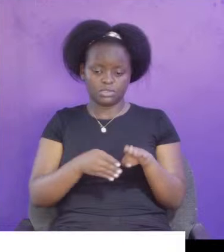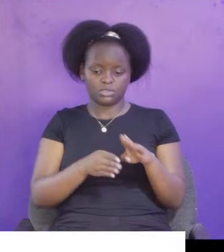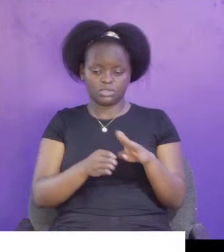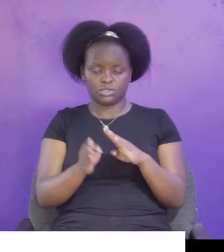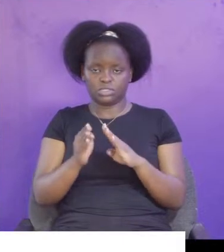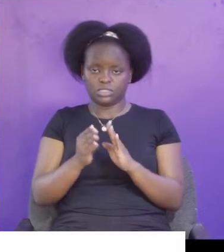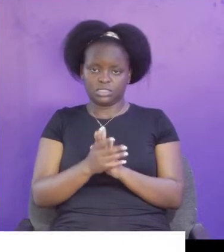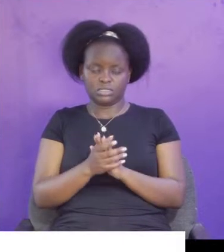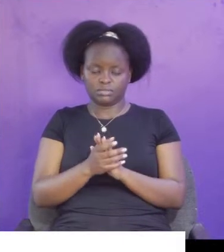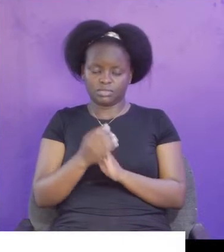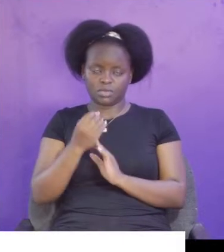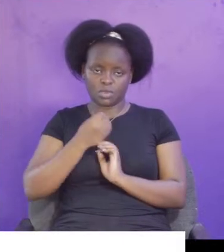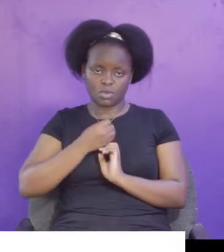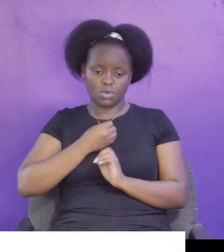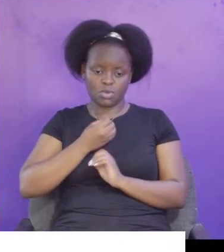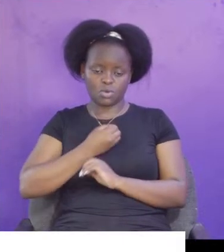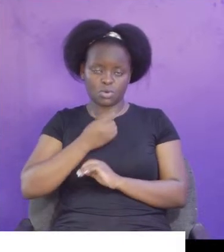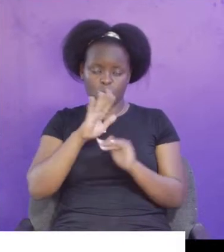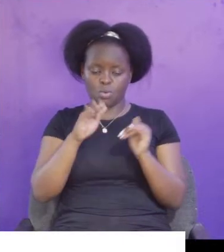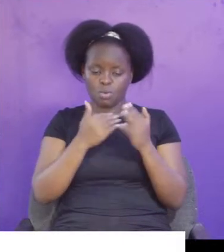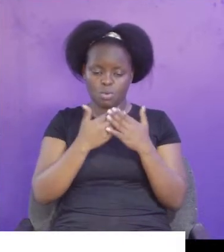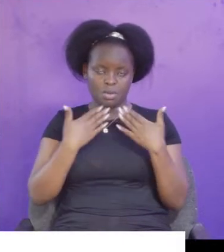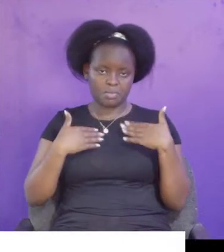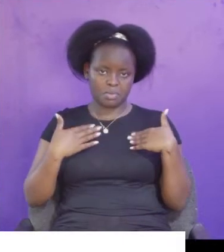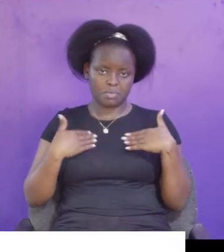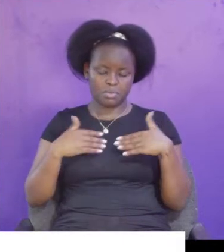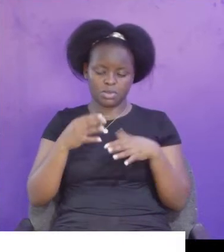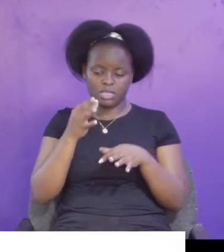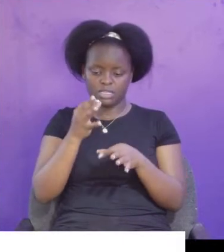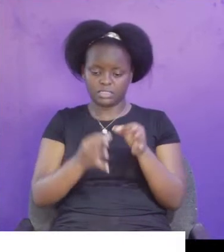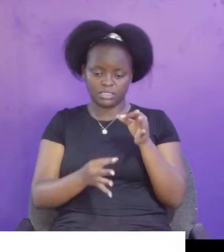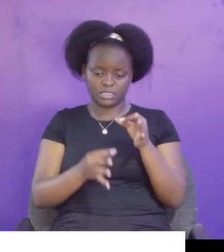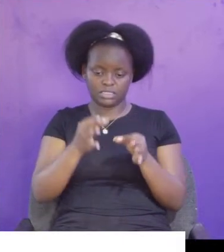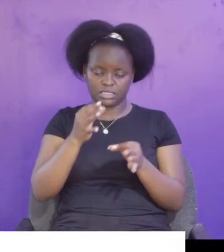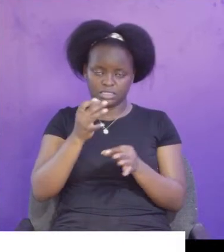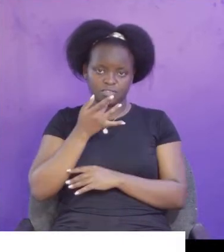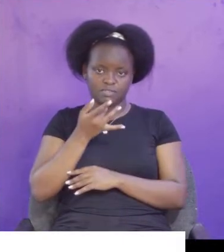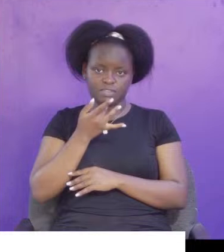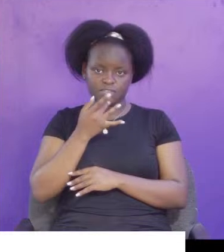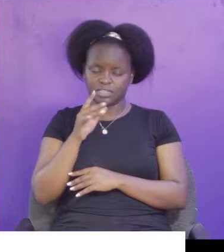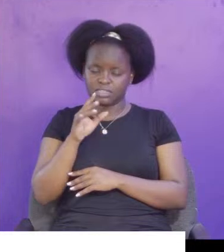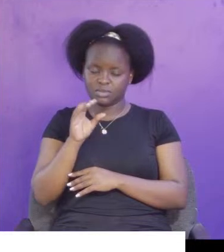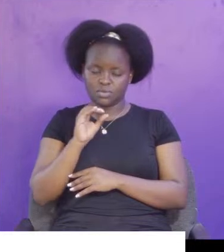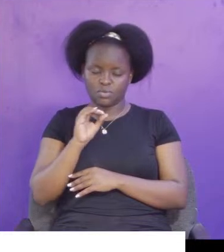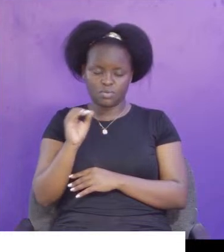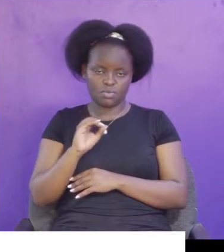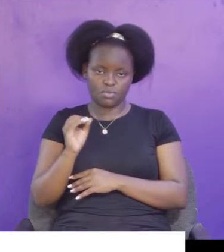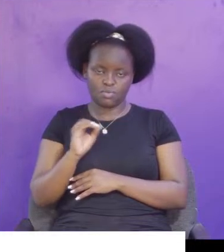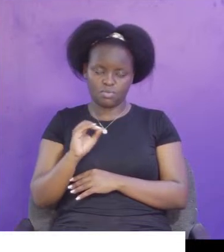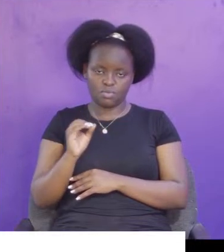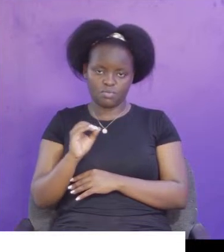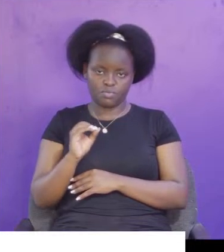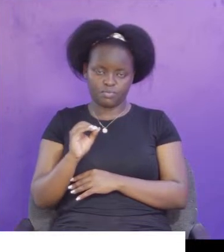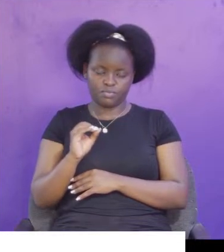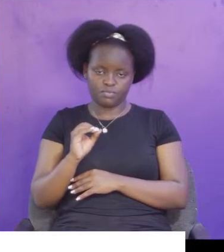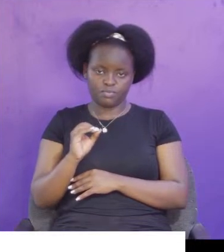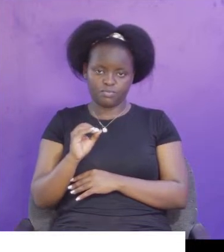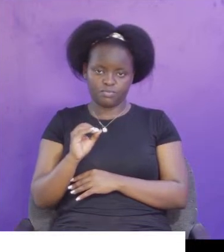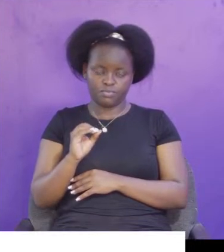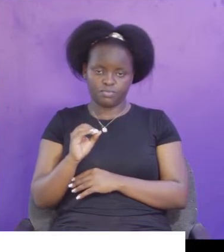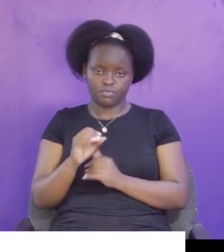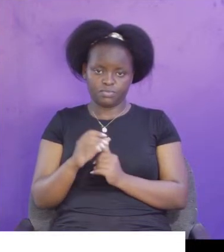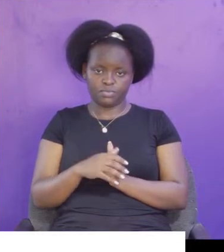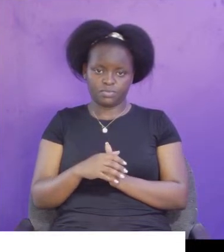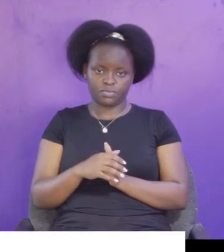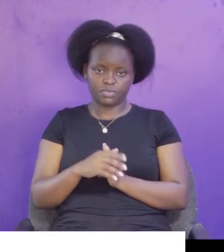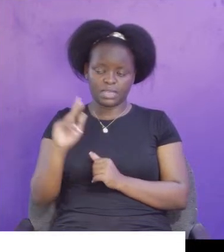to all and justice favors none. In Tinga, Kenya found a